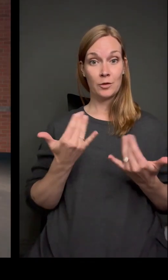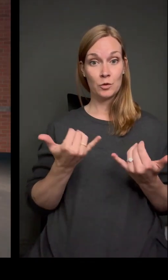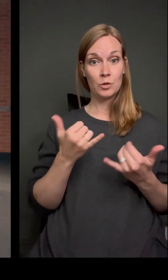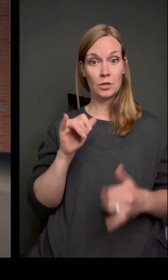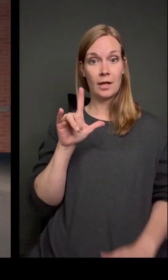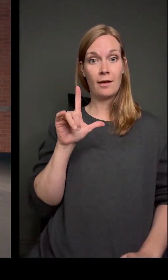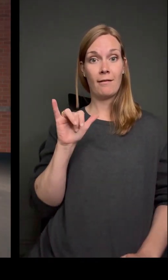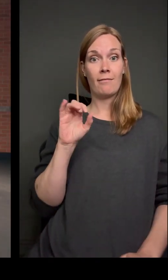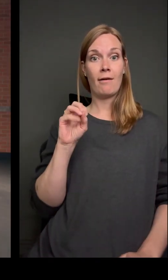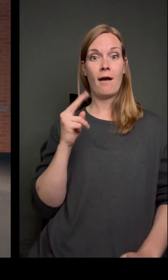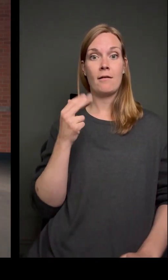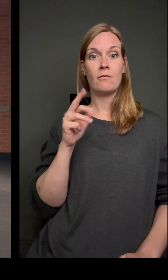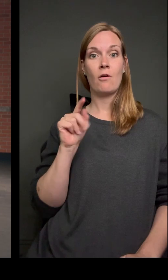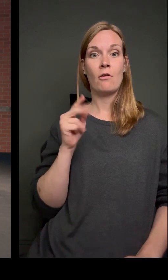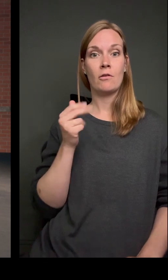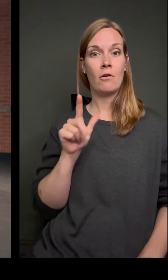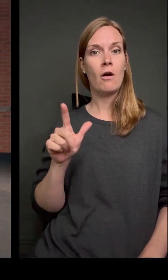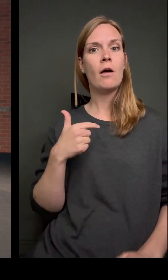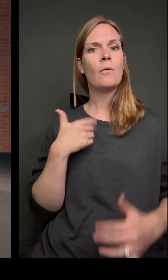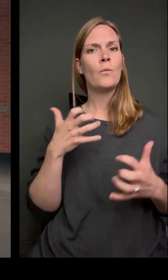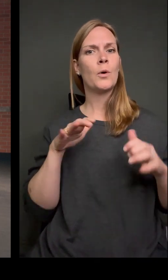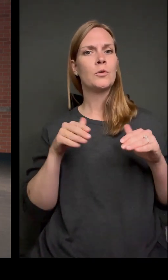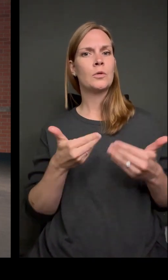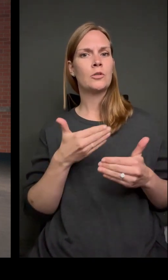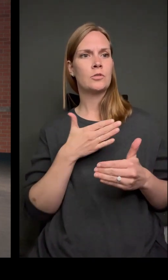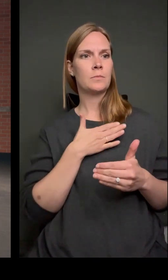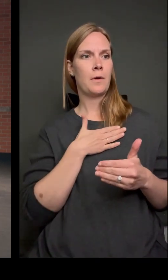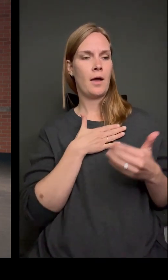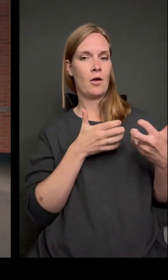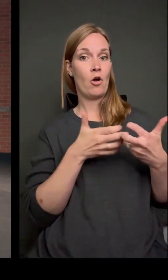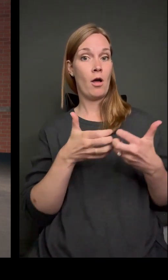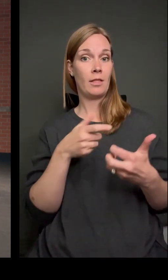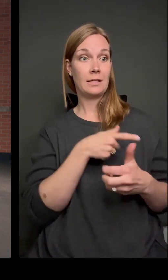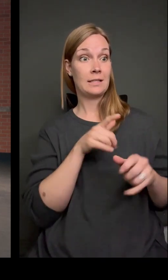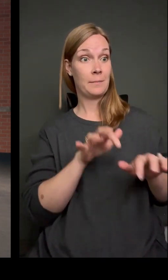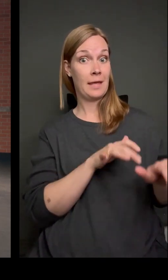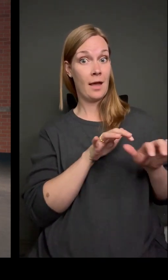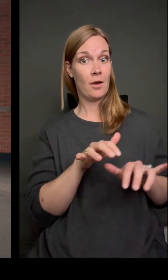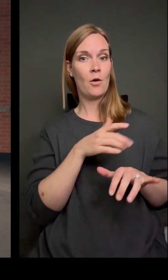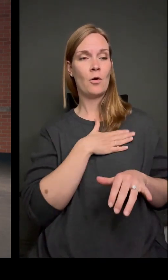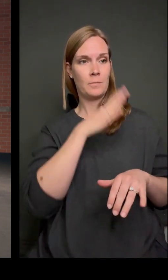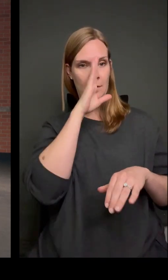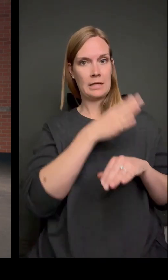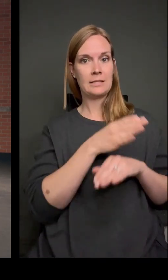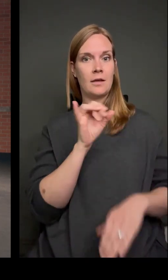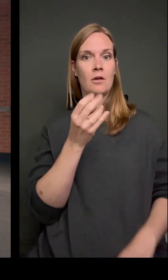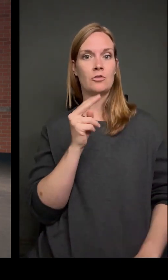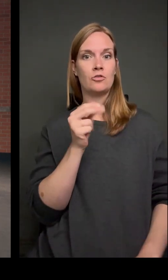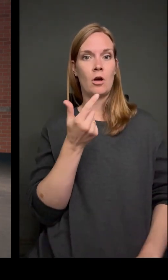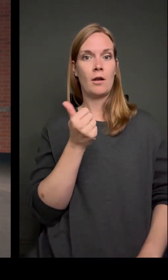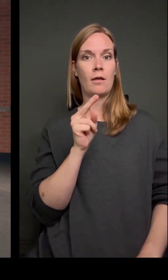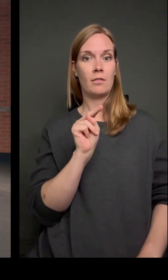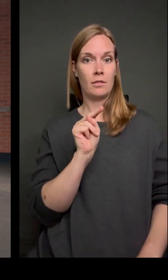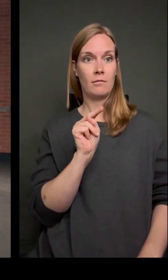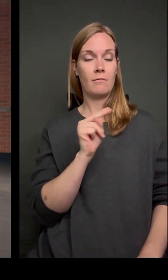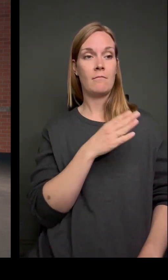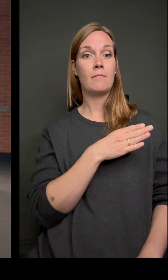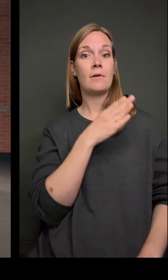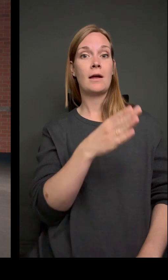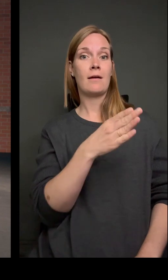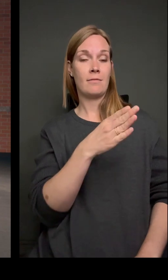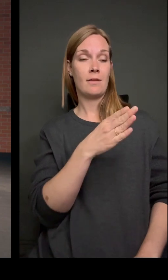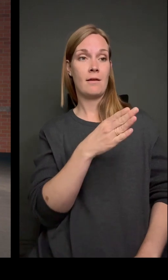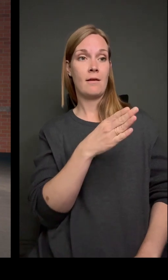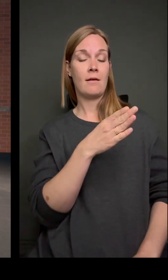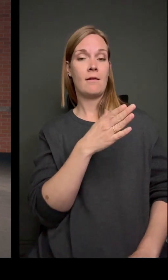today, Lionheart Hall. I want to introduce my colleagues at the piano. It's our son, Jonathan. Over